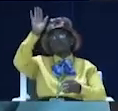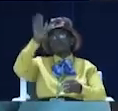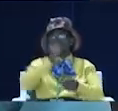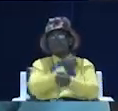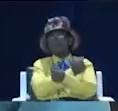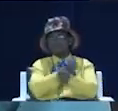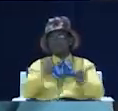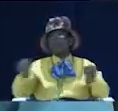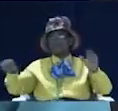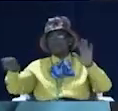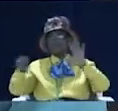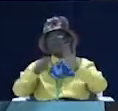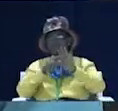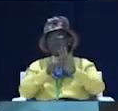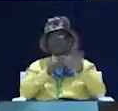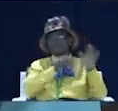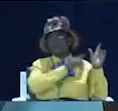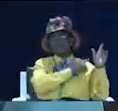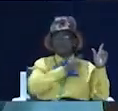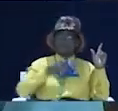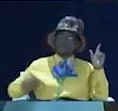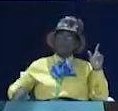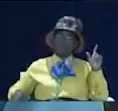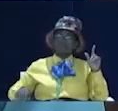I want you to come and dwell in me